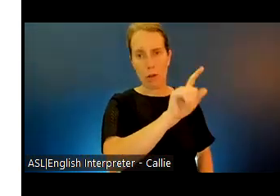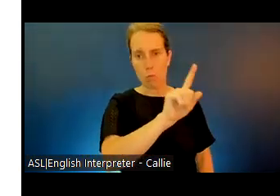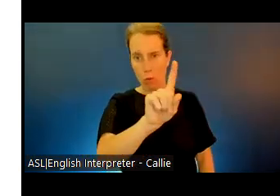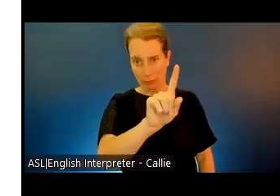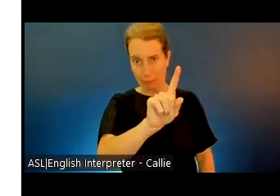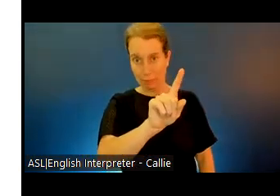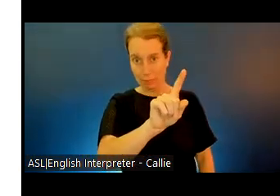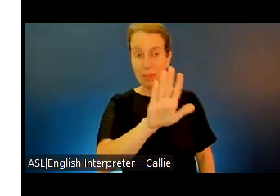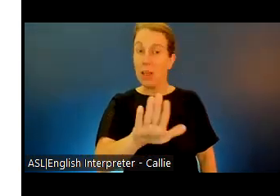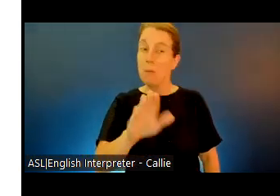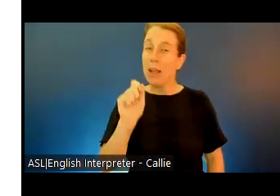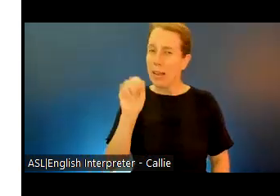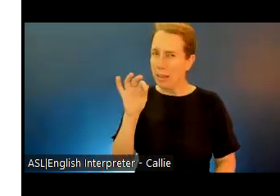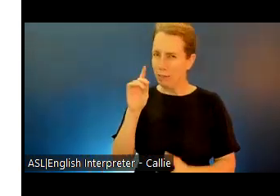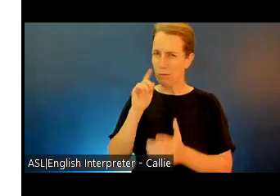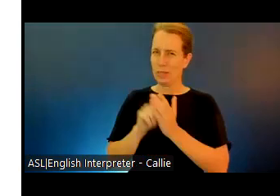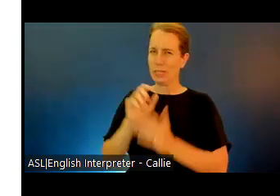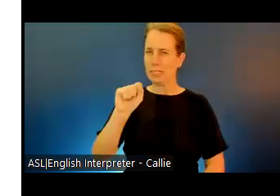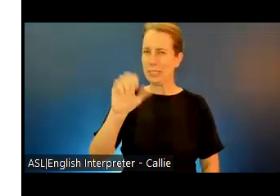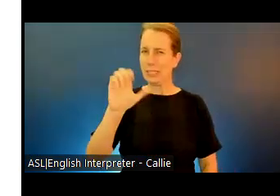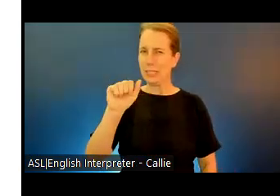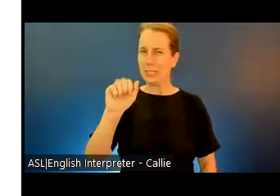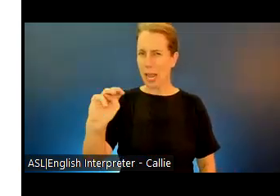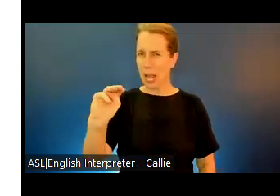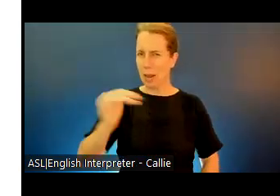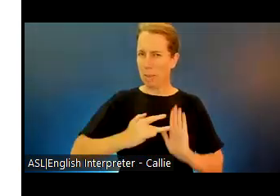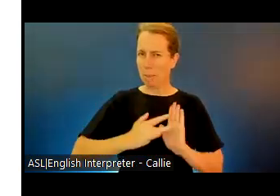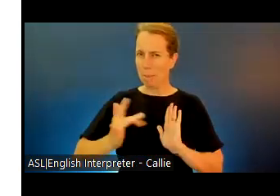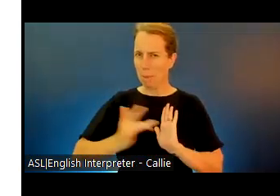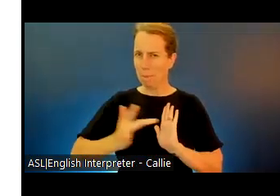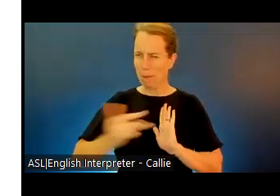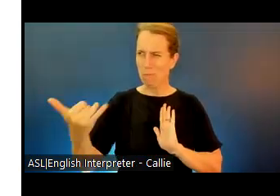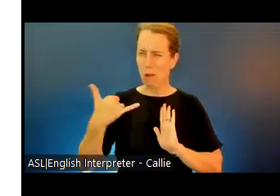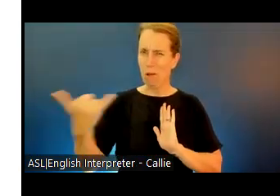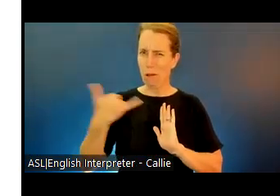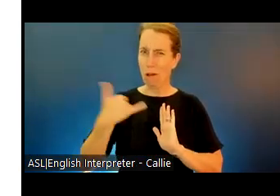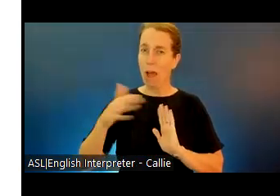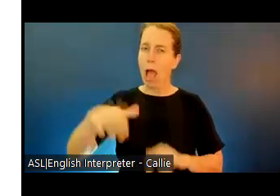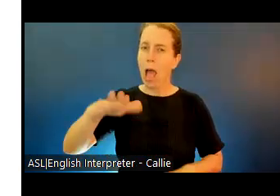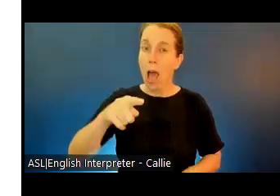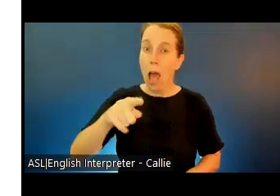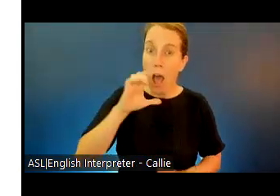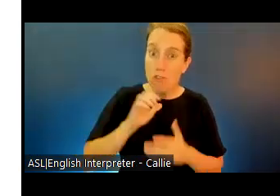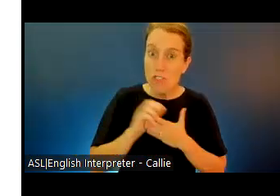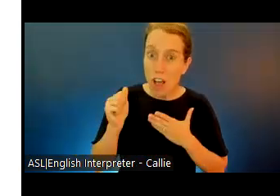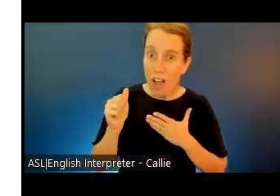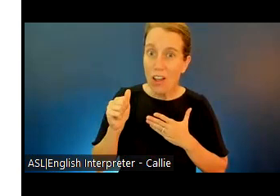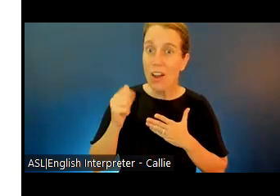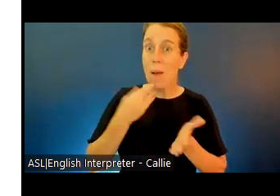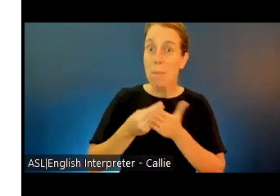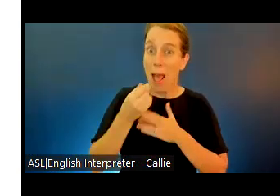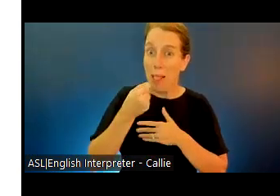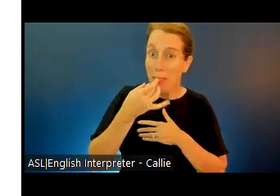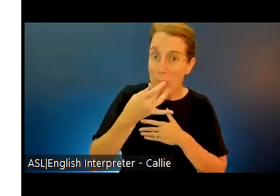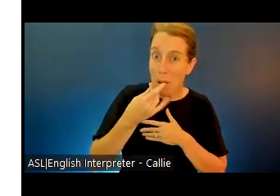you out of your money, you're getting those phone calls that say, give me $100 to buy light bulbs and donate it to a nonprofit. Or you're